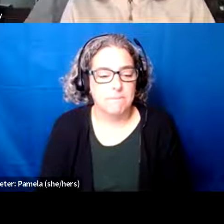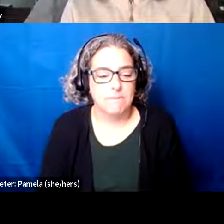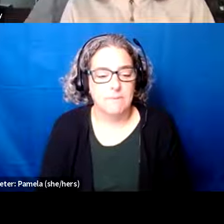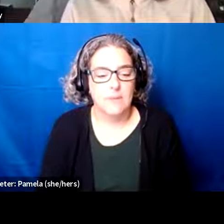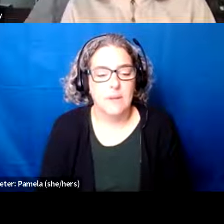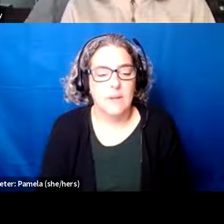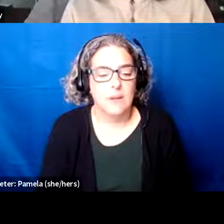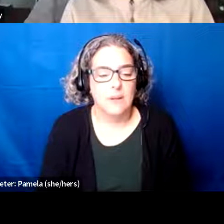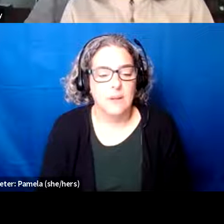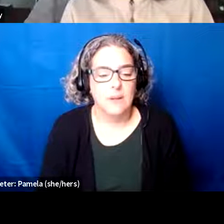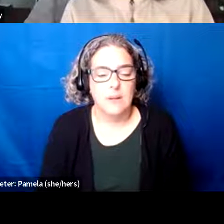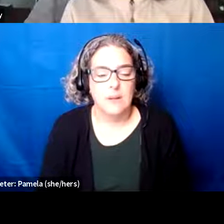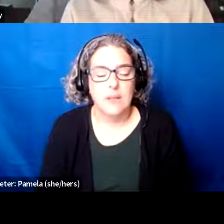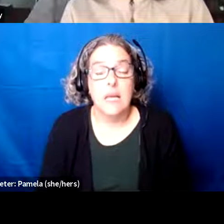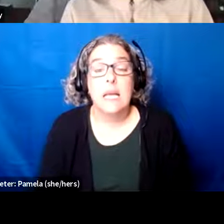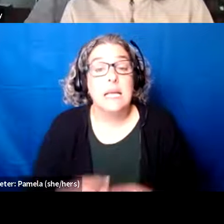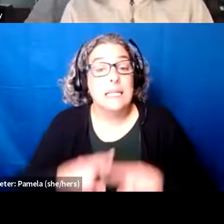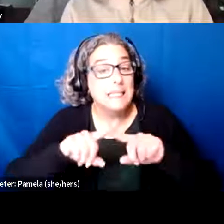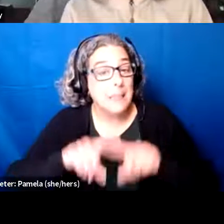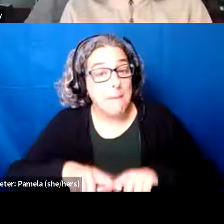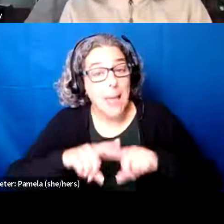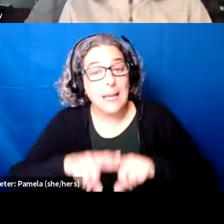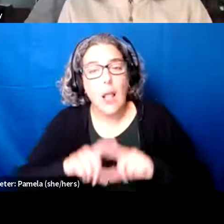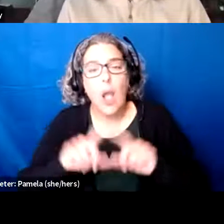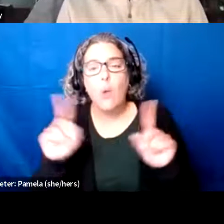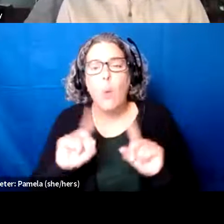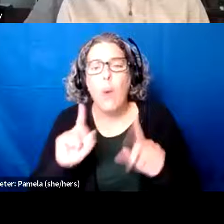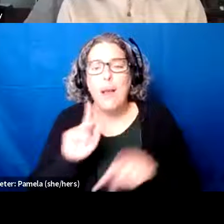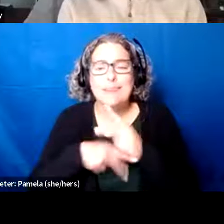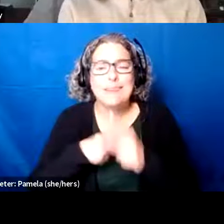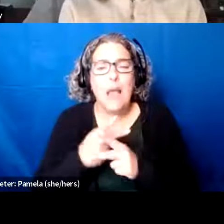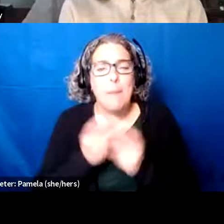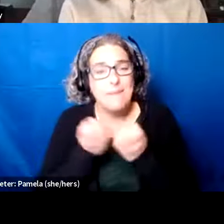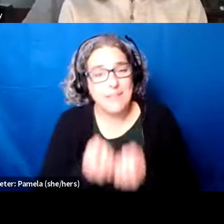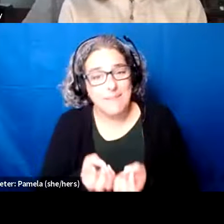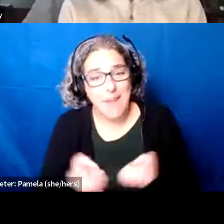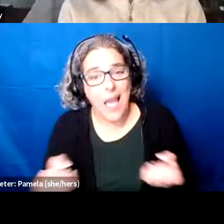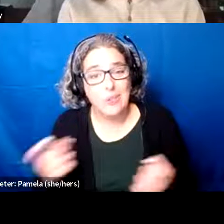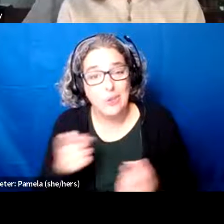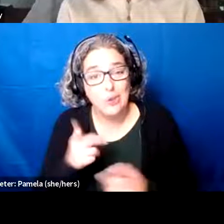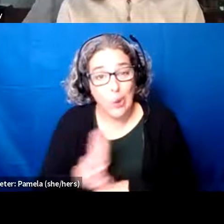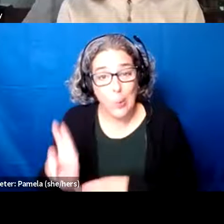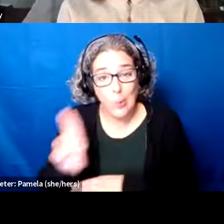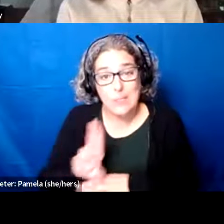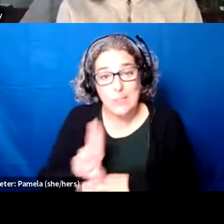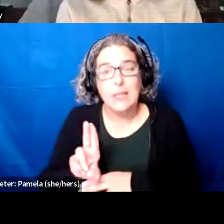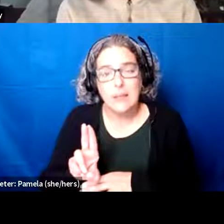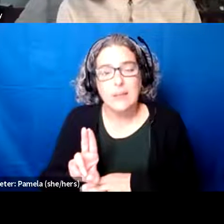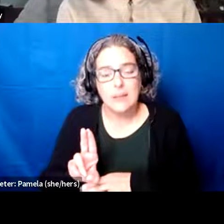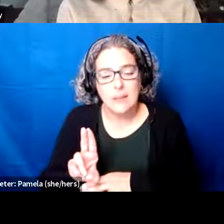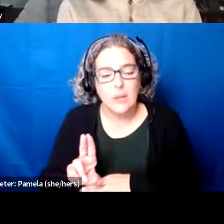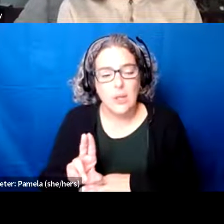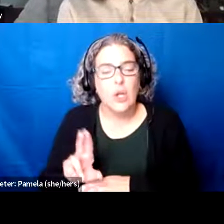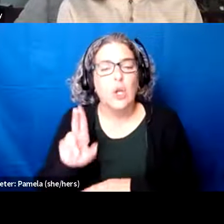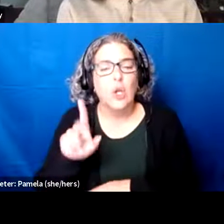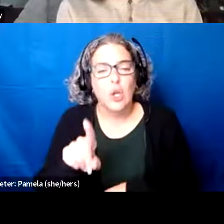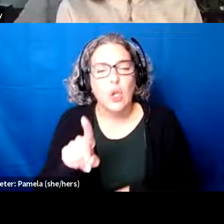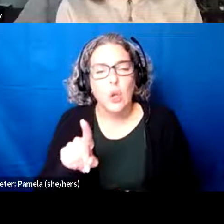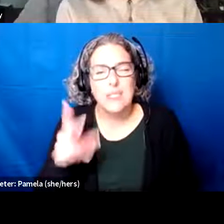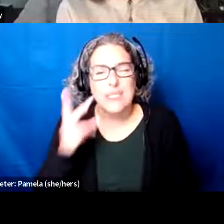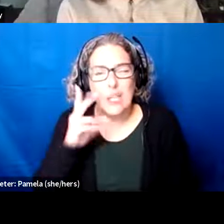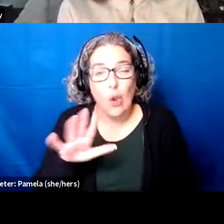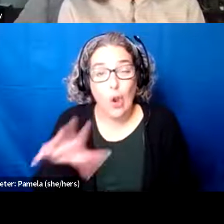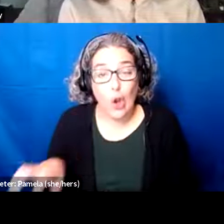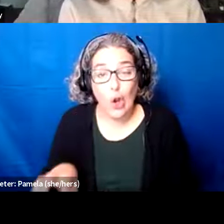Depending on the device you're using, if you just move your cursor around on the